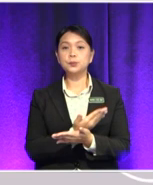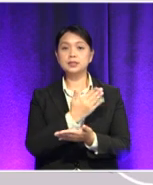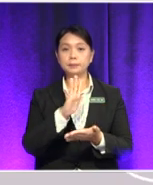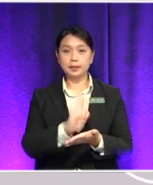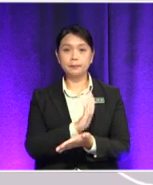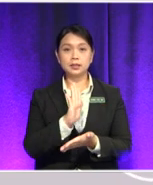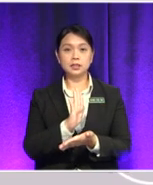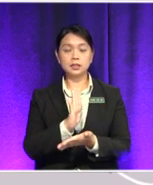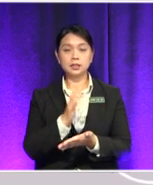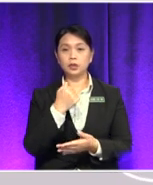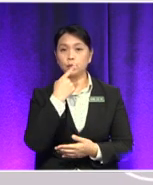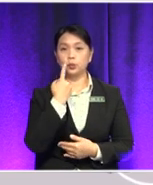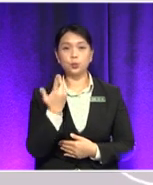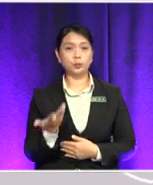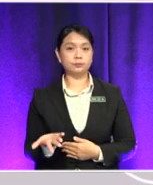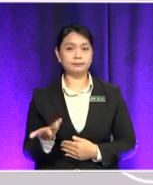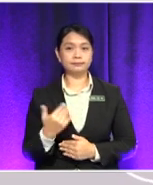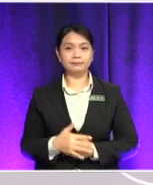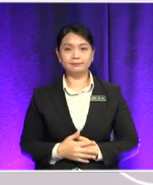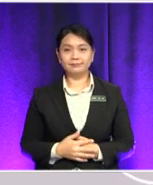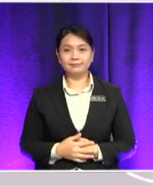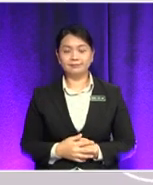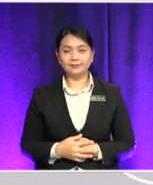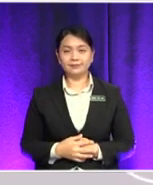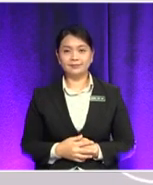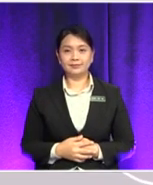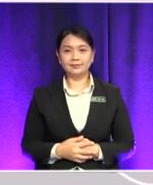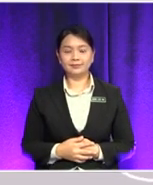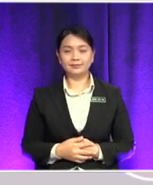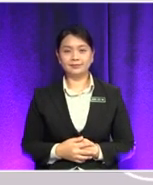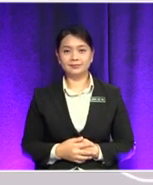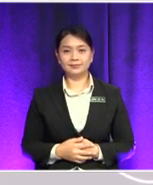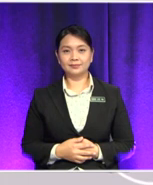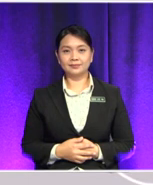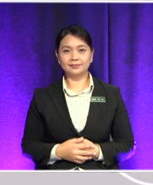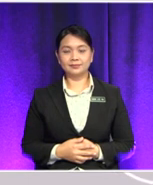Anyone? Who would like to try? Okay, Ain.